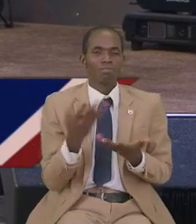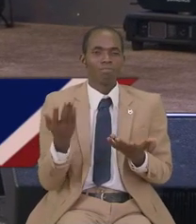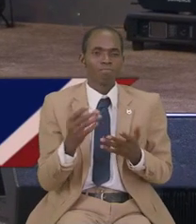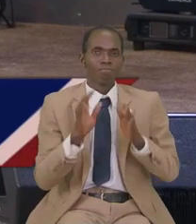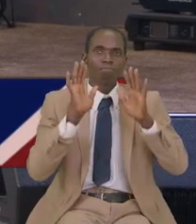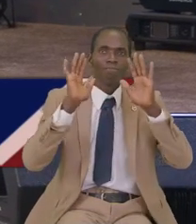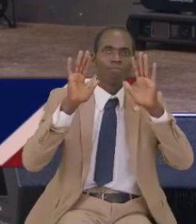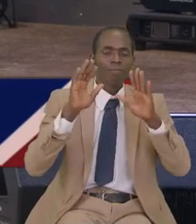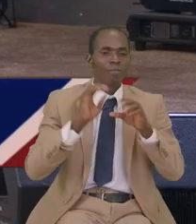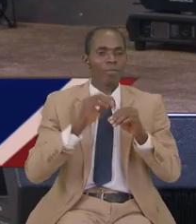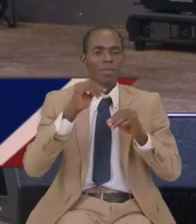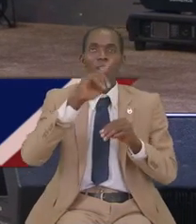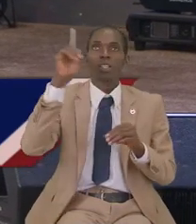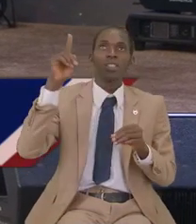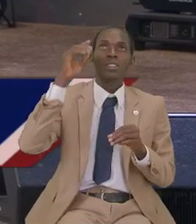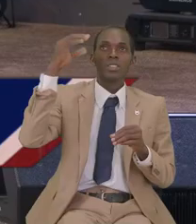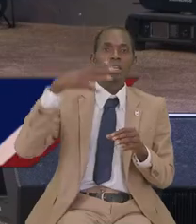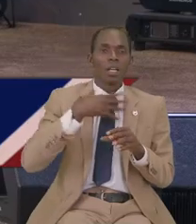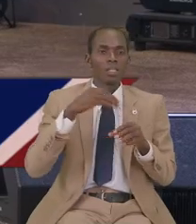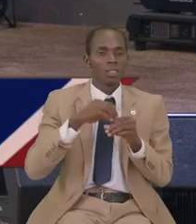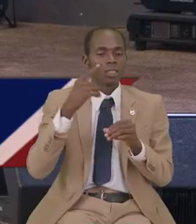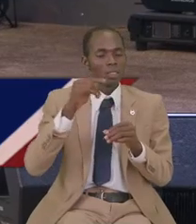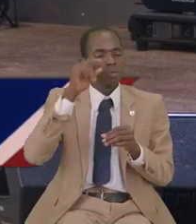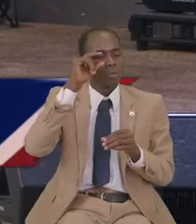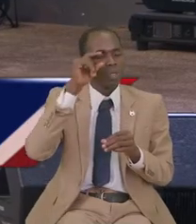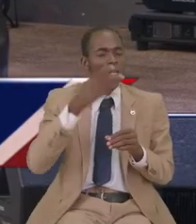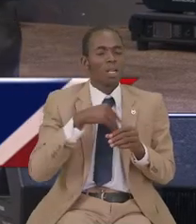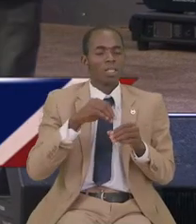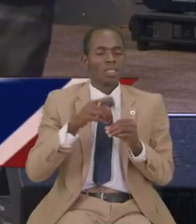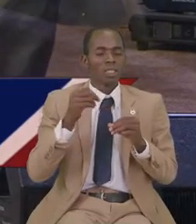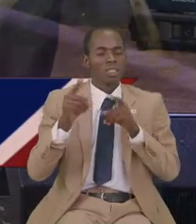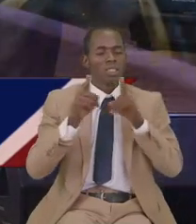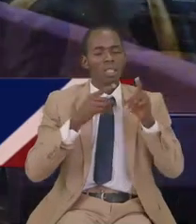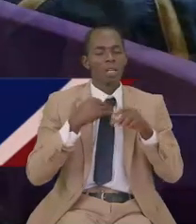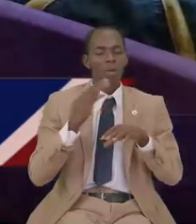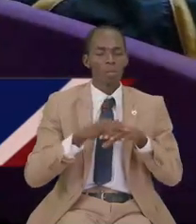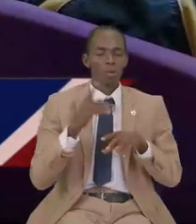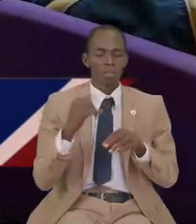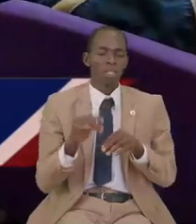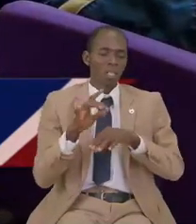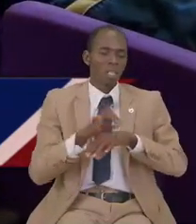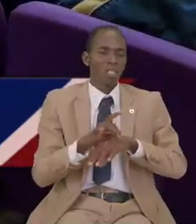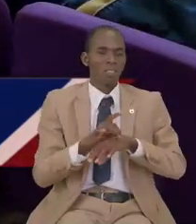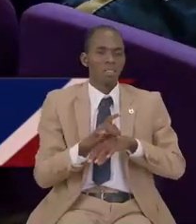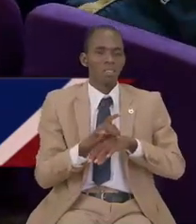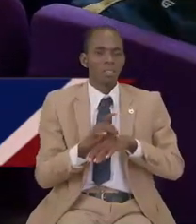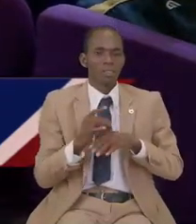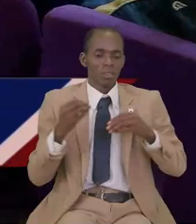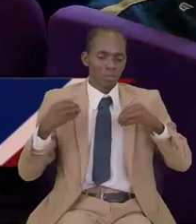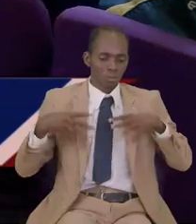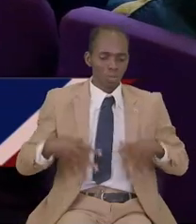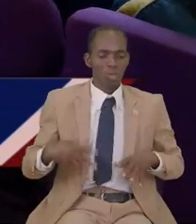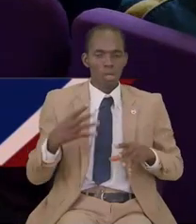and in the moon, and in the stars, and upon the earth, distress of